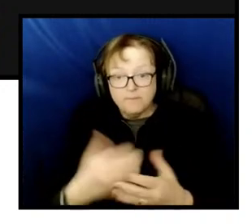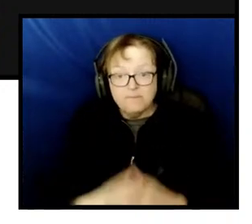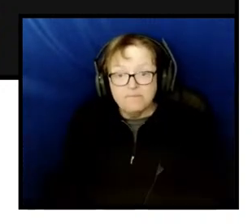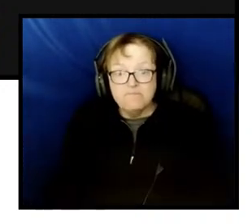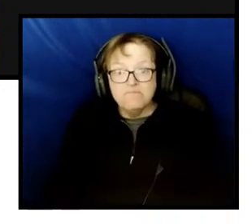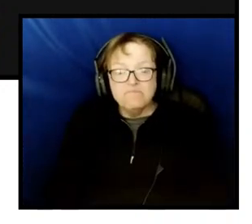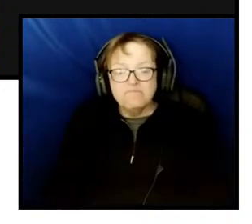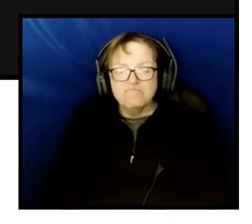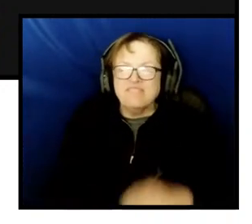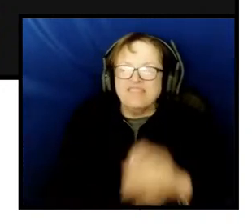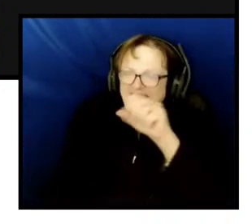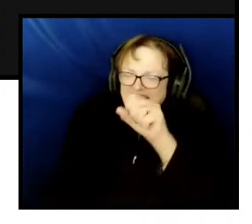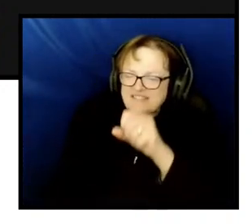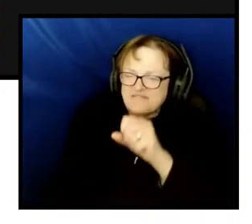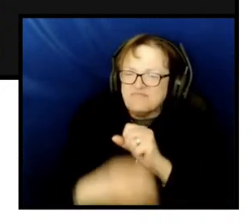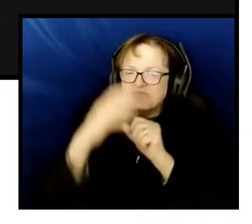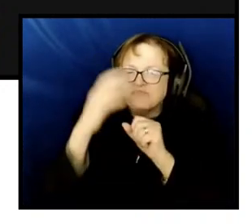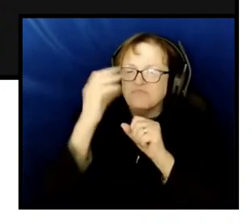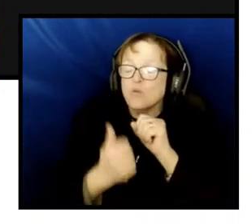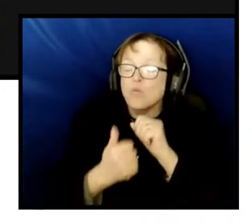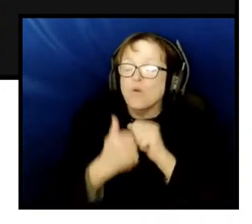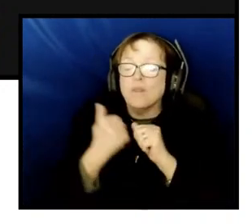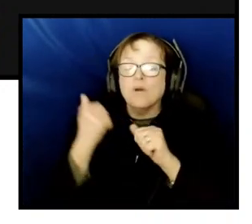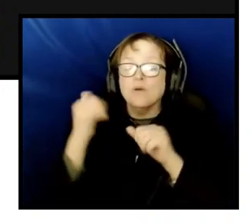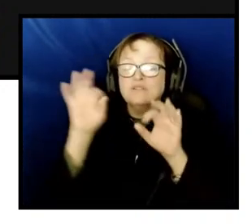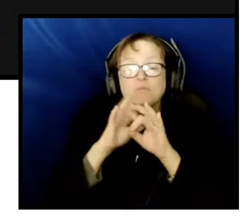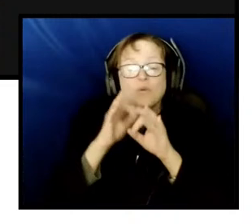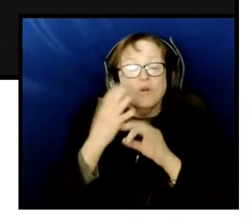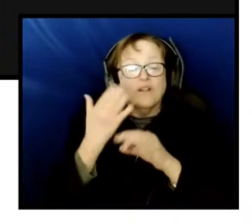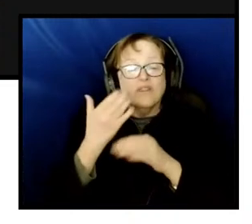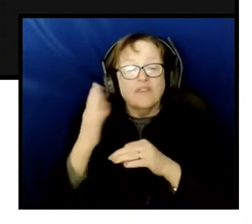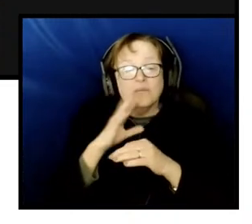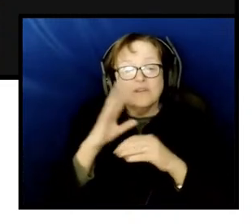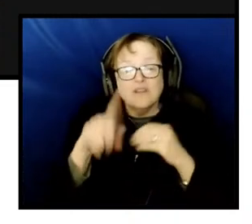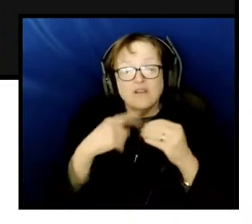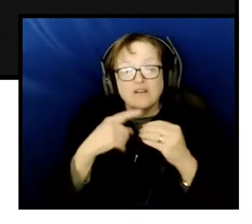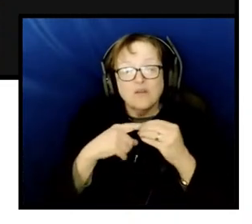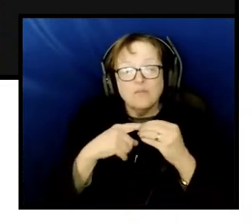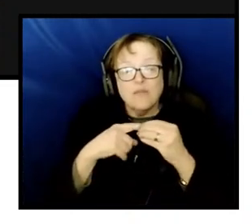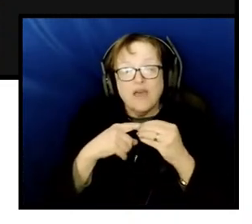Yes. So one of the most important things we covered with Jesse Jumanji and